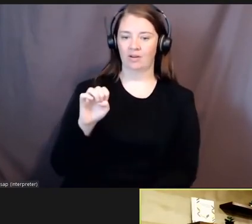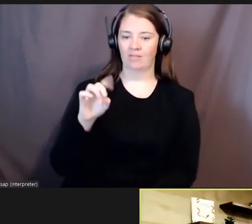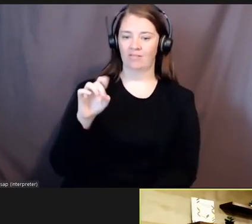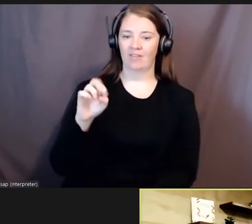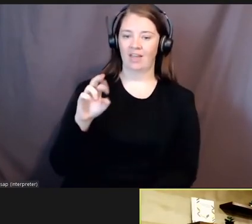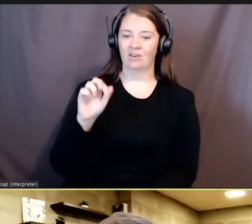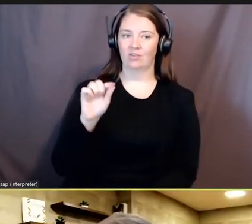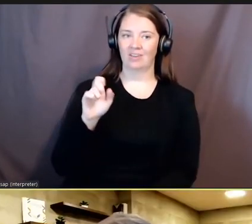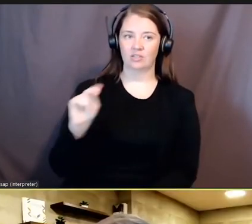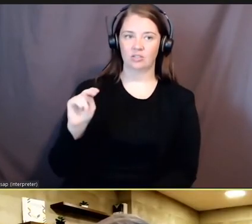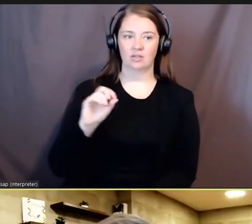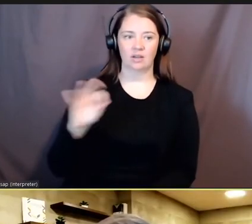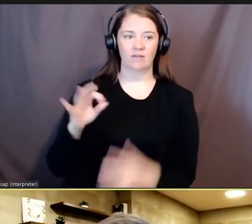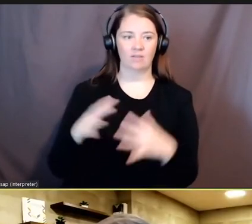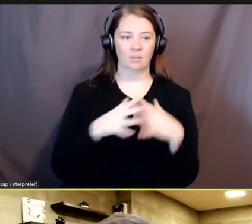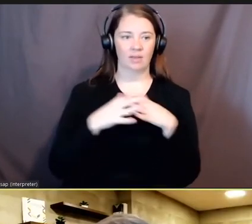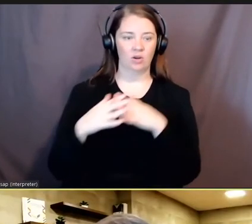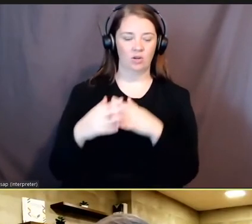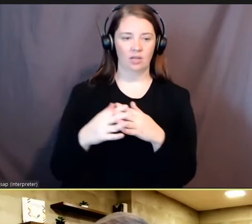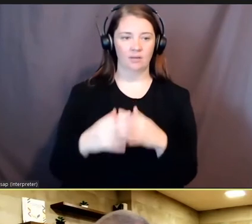America.